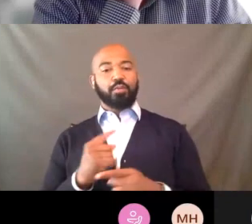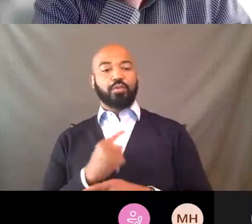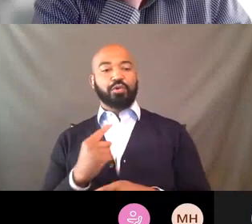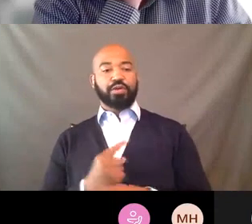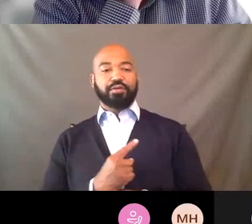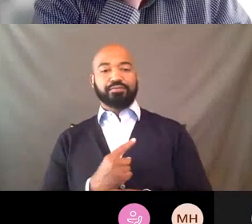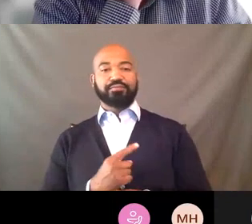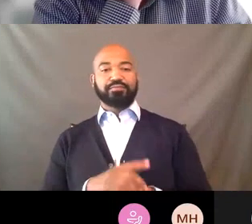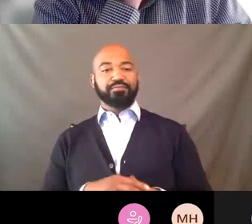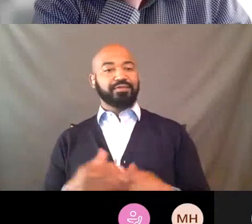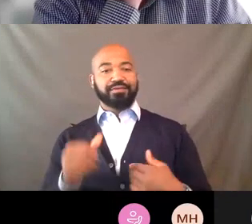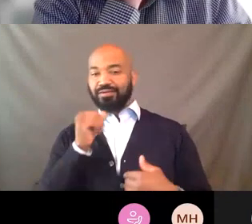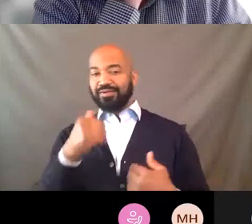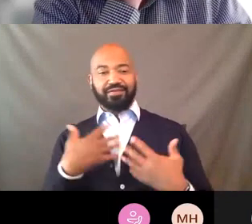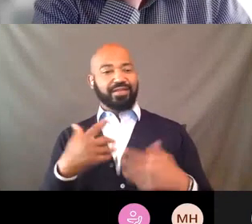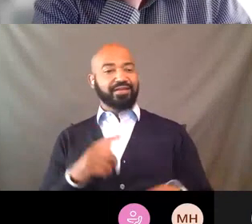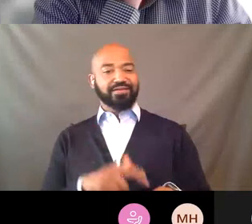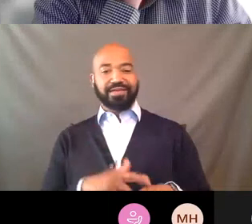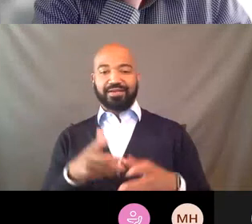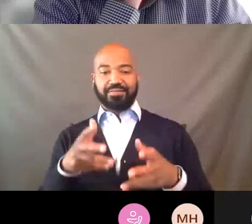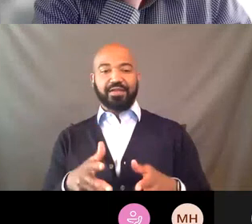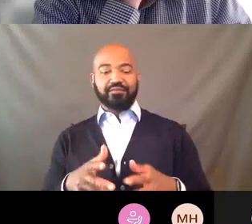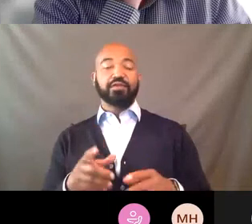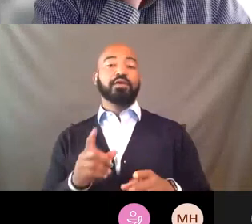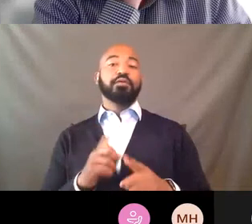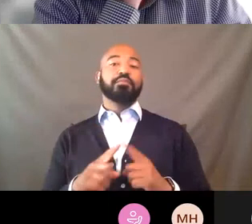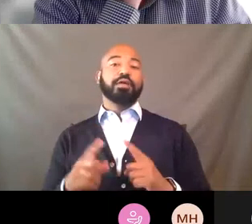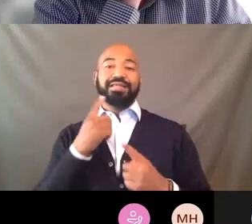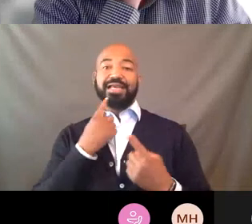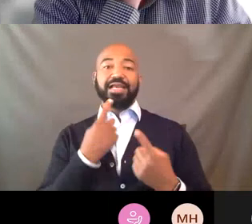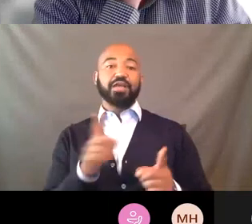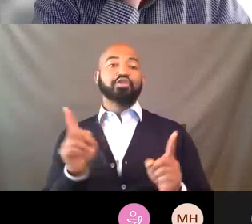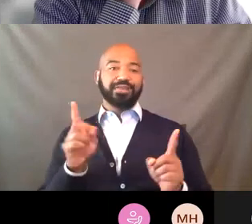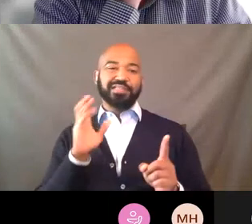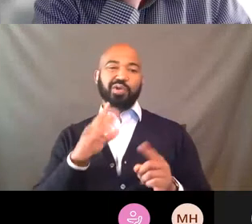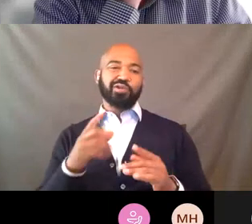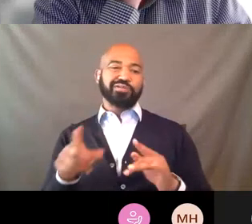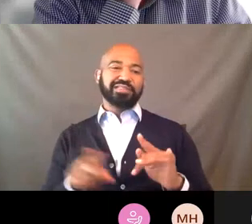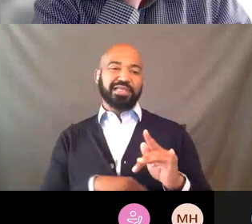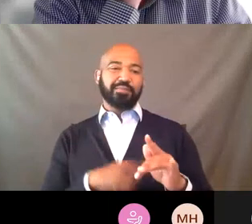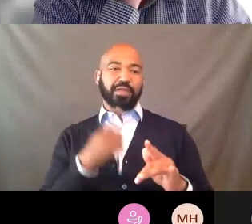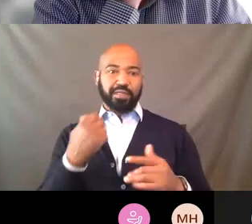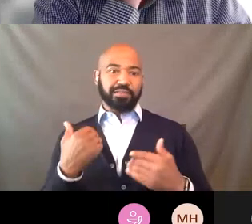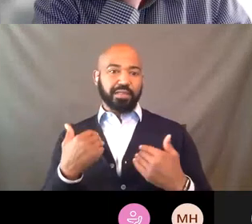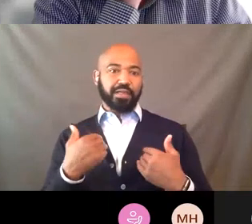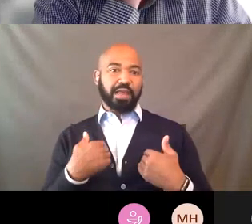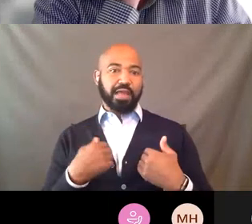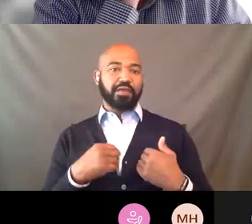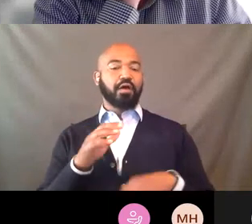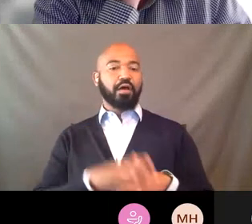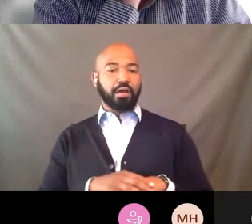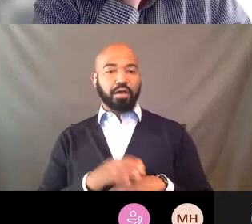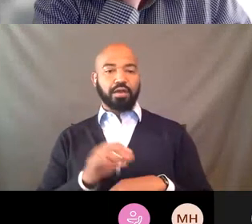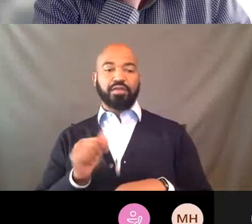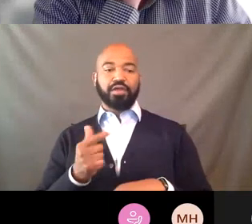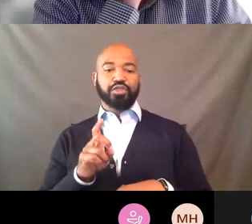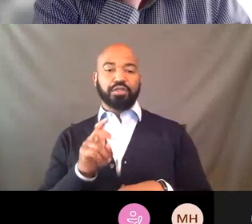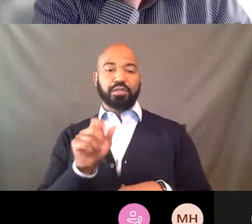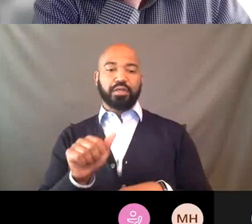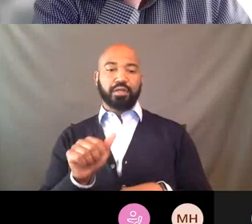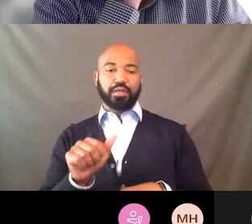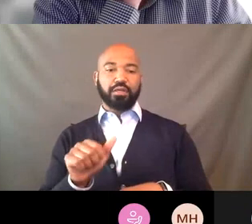time left. I'm actually going to skip the items, the announcement items, because they are linked out on the agenda, and save